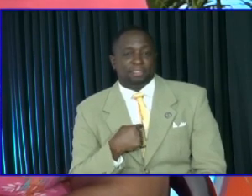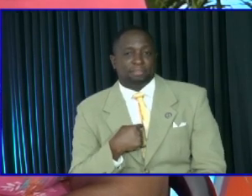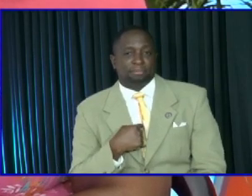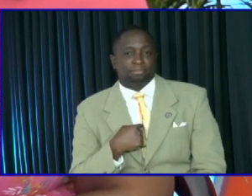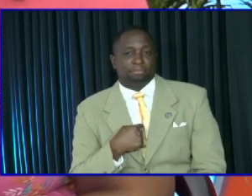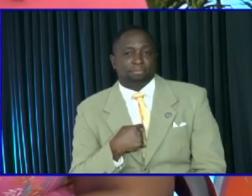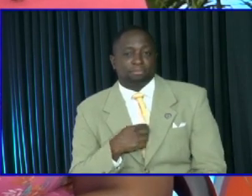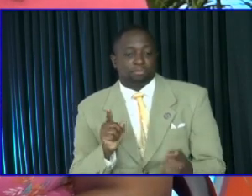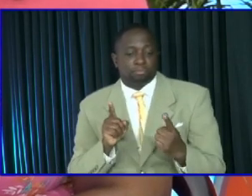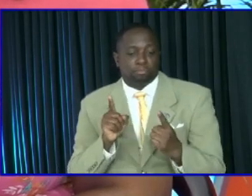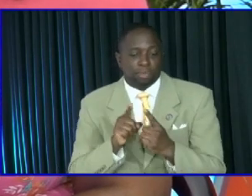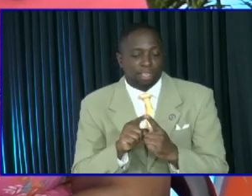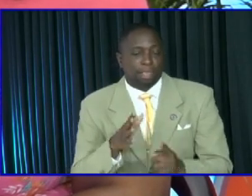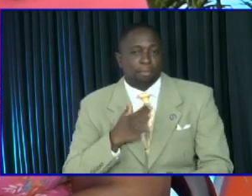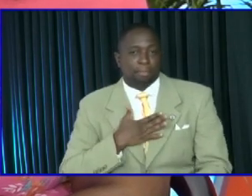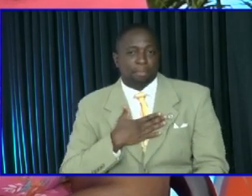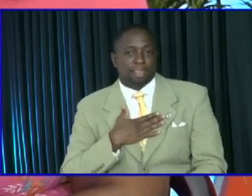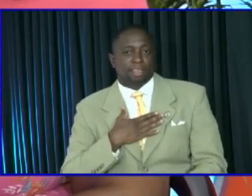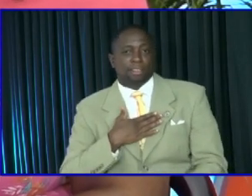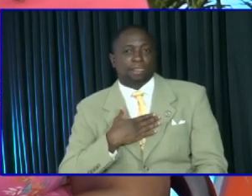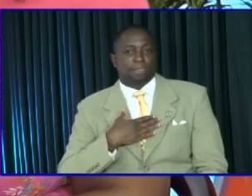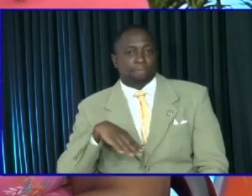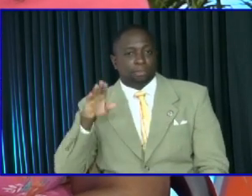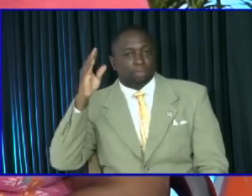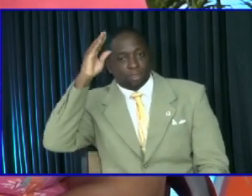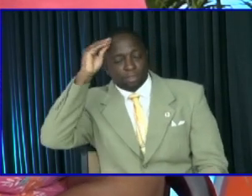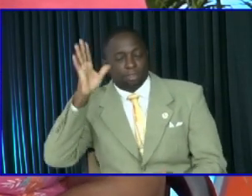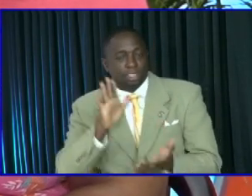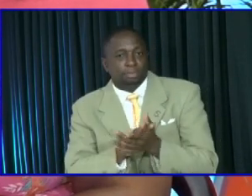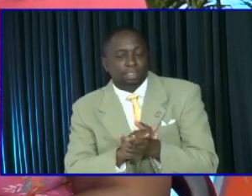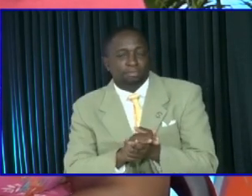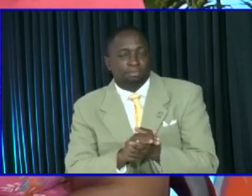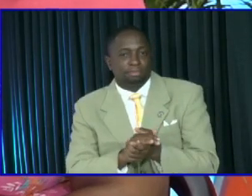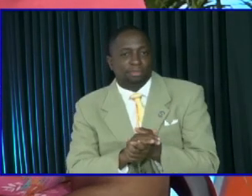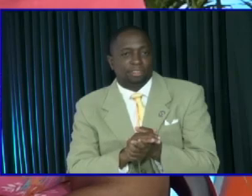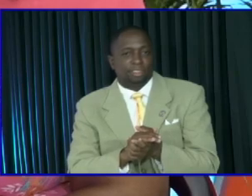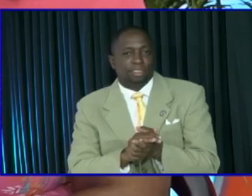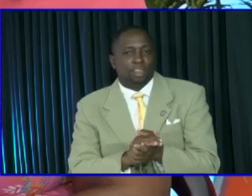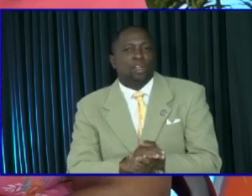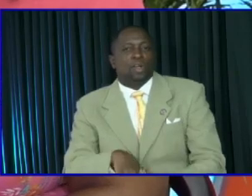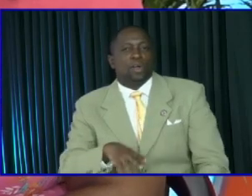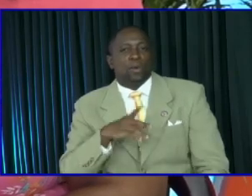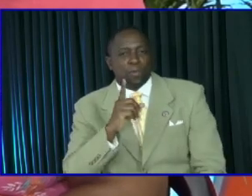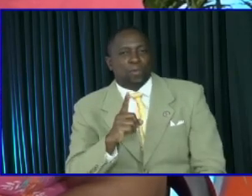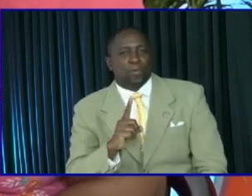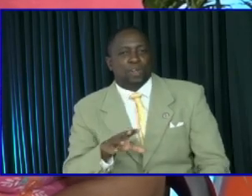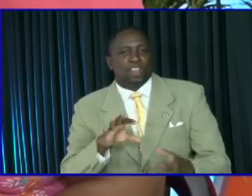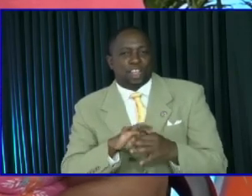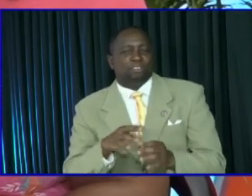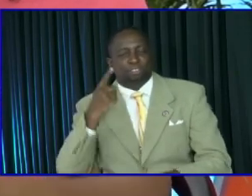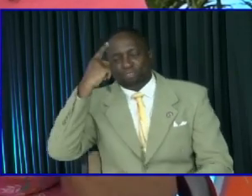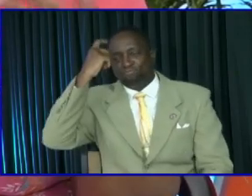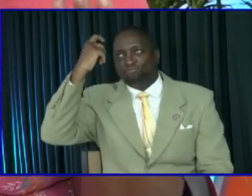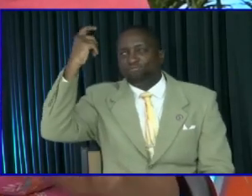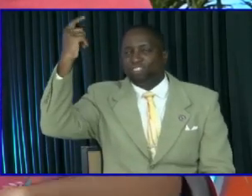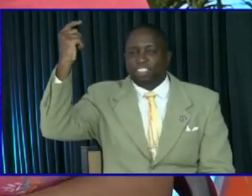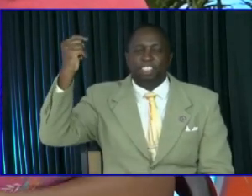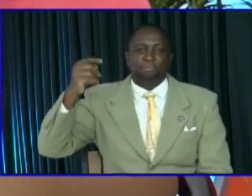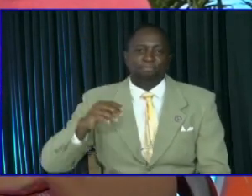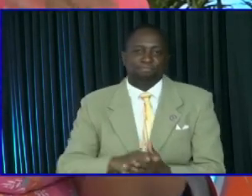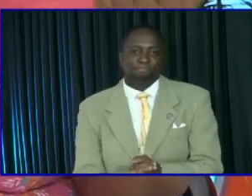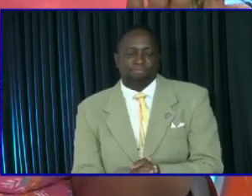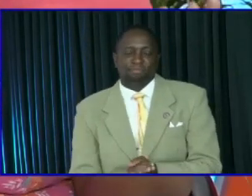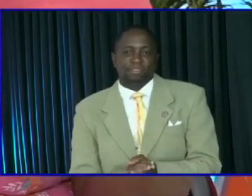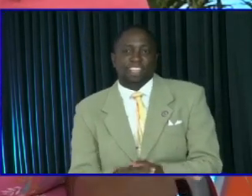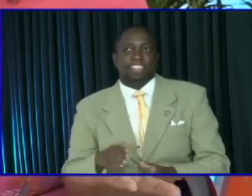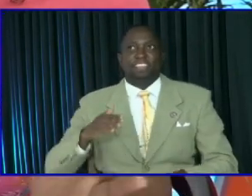When I met my partner, I think it was one of those fairy tales. You know, the man of your dreams,